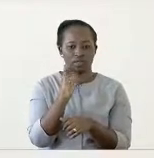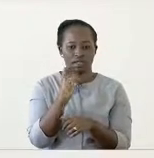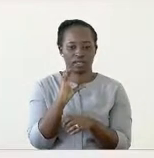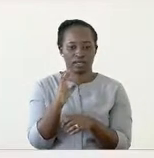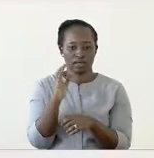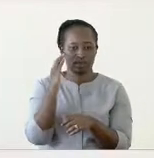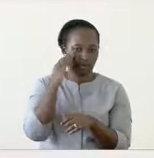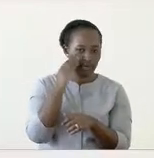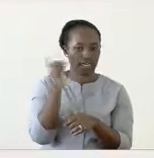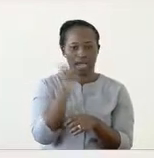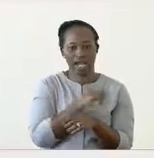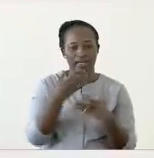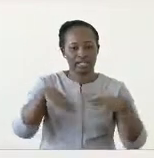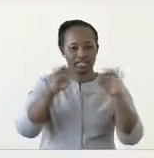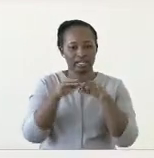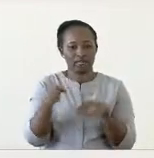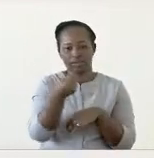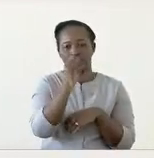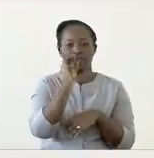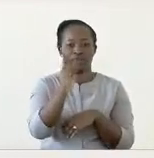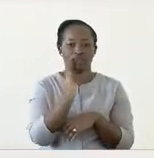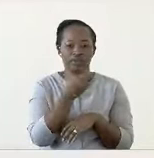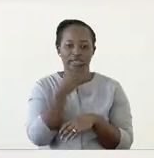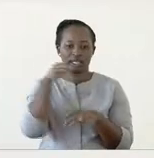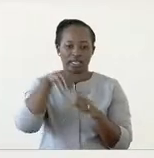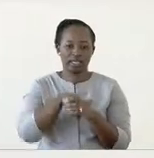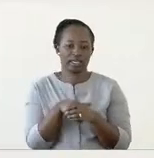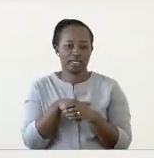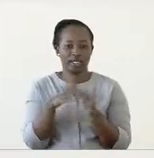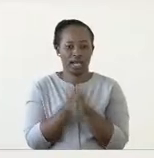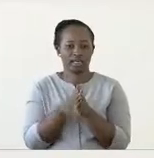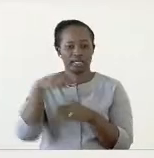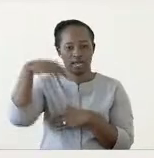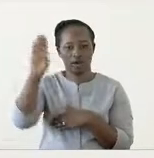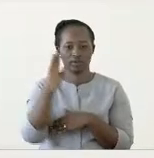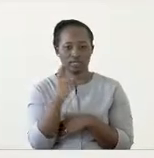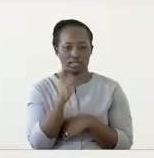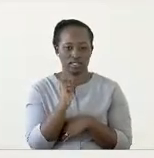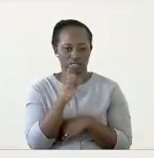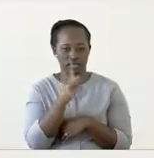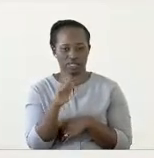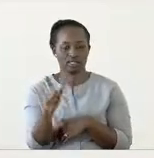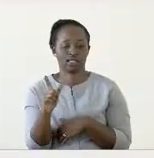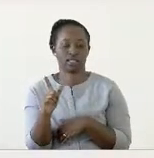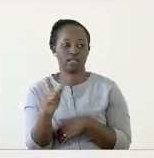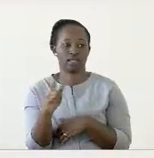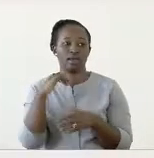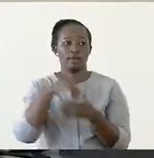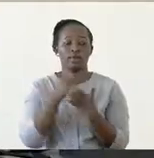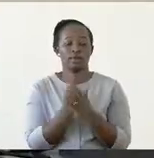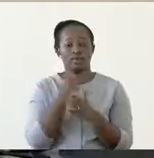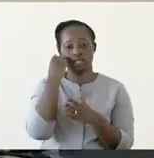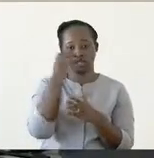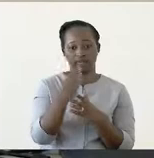an unnecessary movement of water into and out of the cells. Because once water is moved from one cell to another cell,